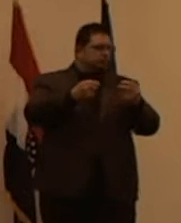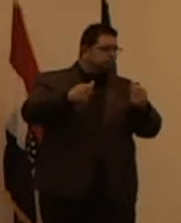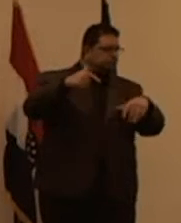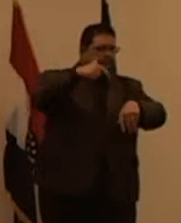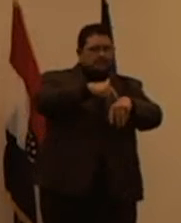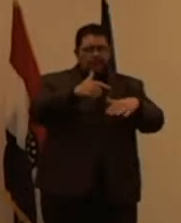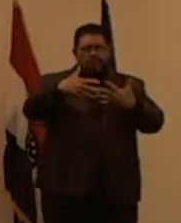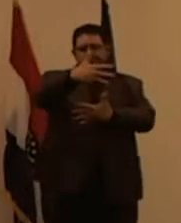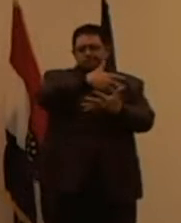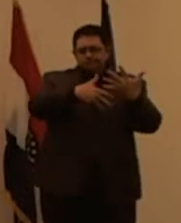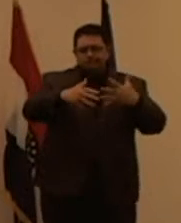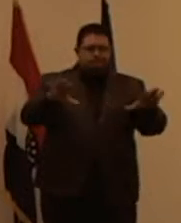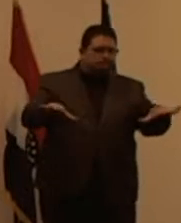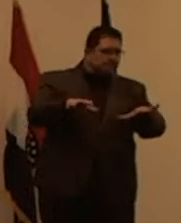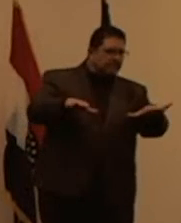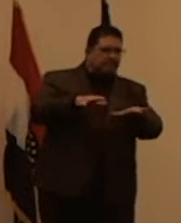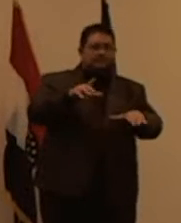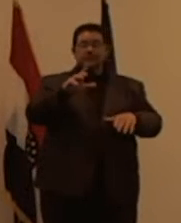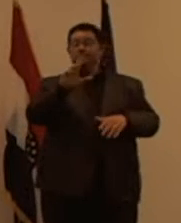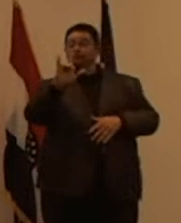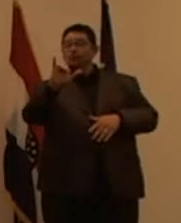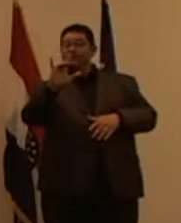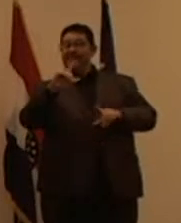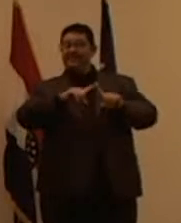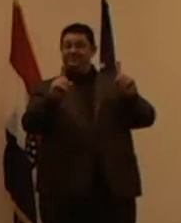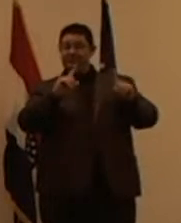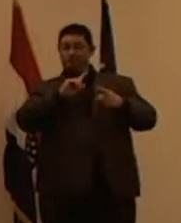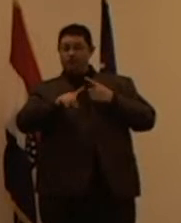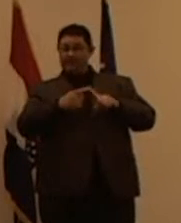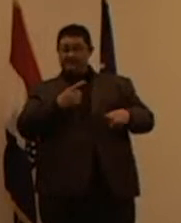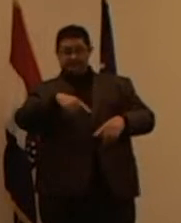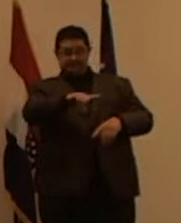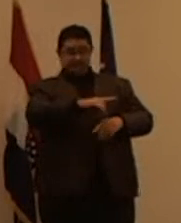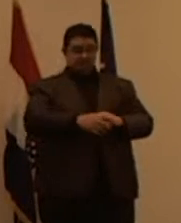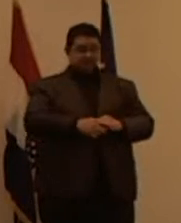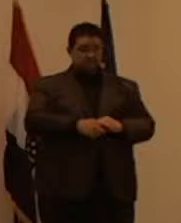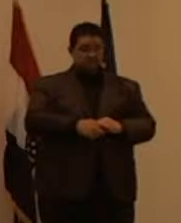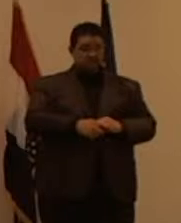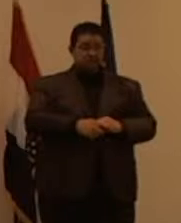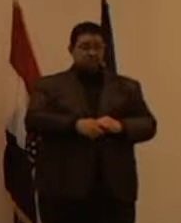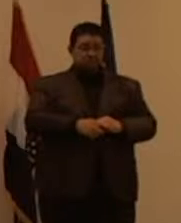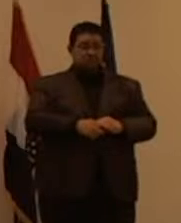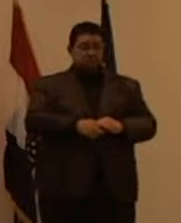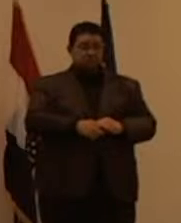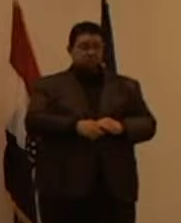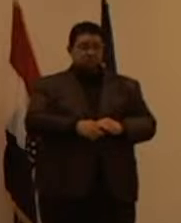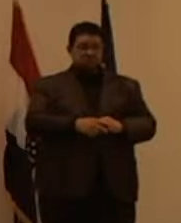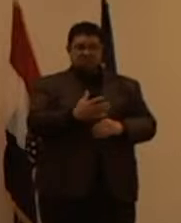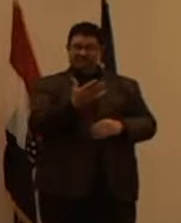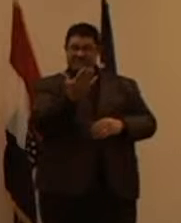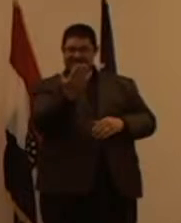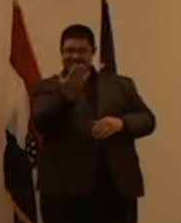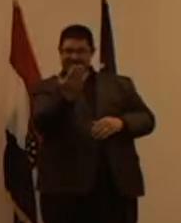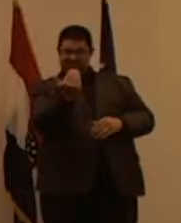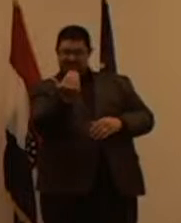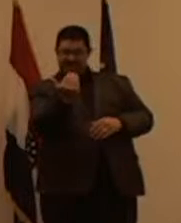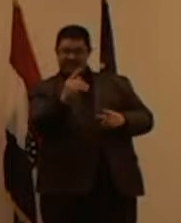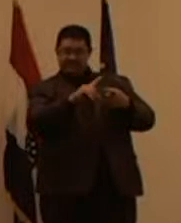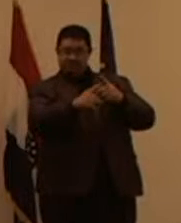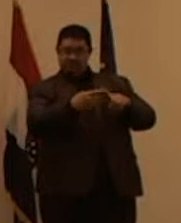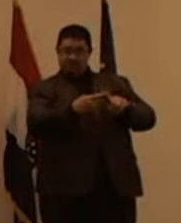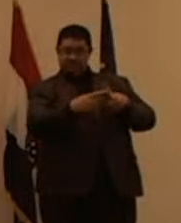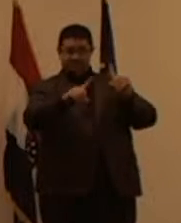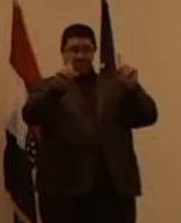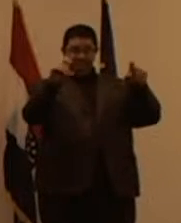activities with 25 different friends, who subsequently 15 of those friends